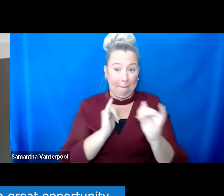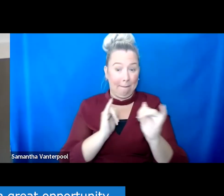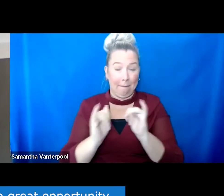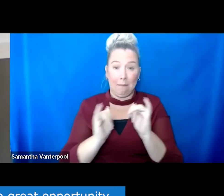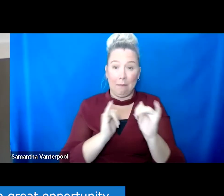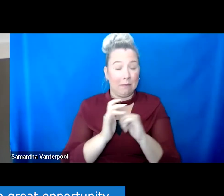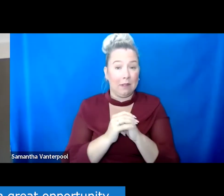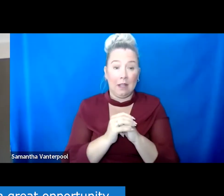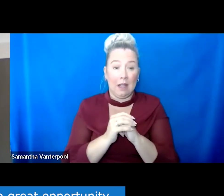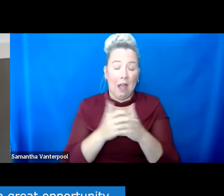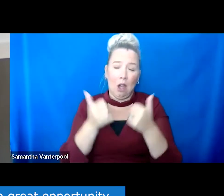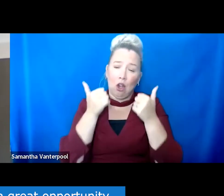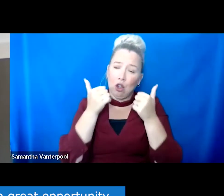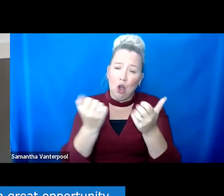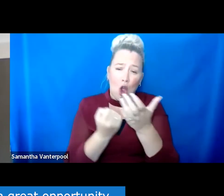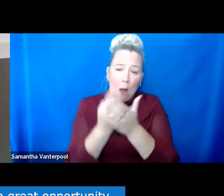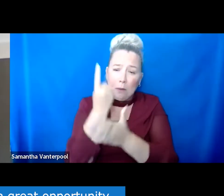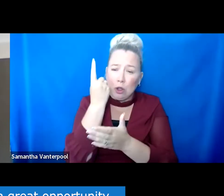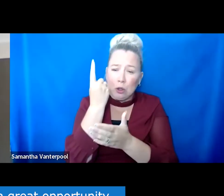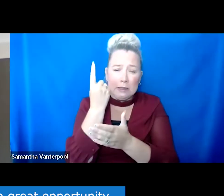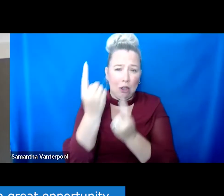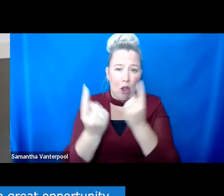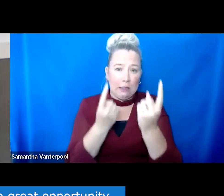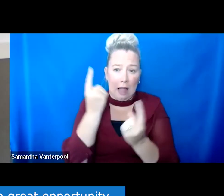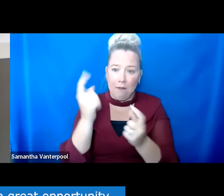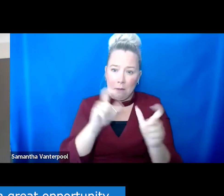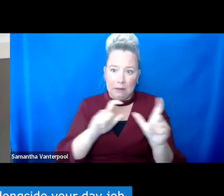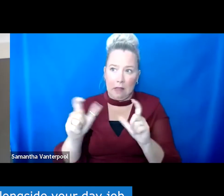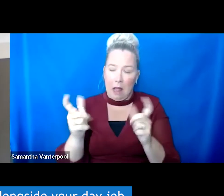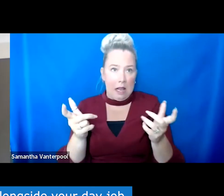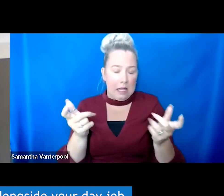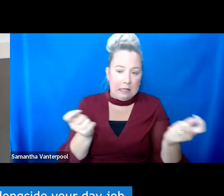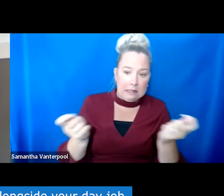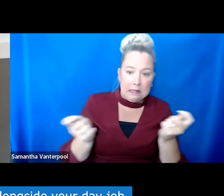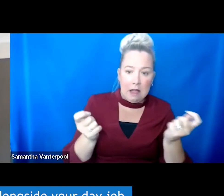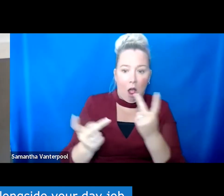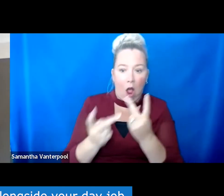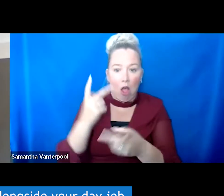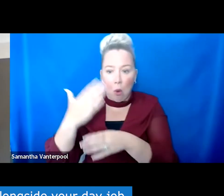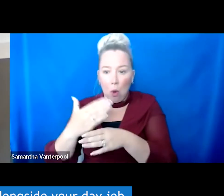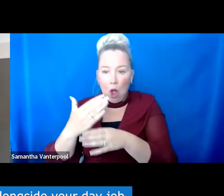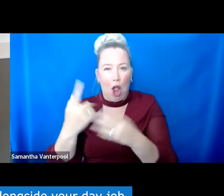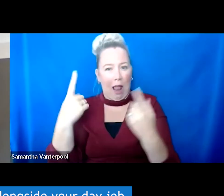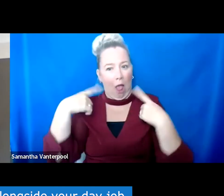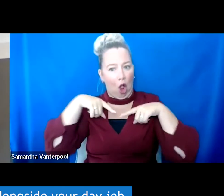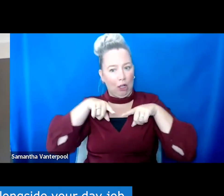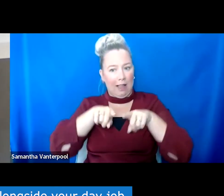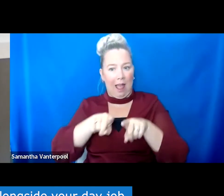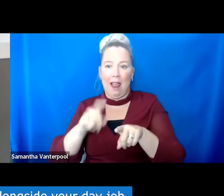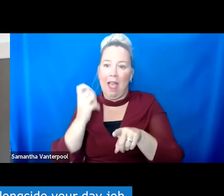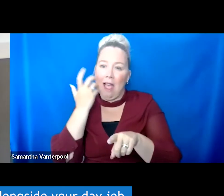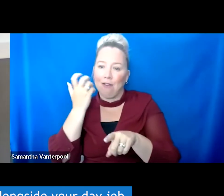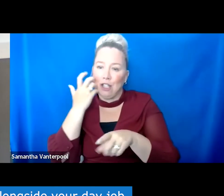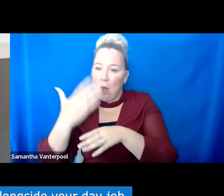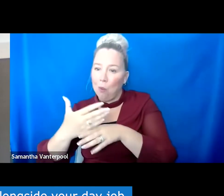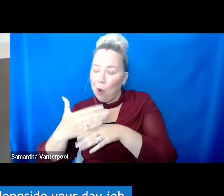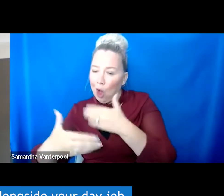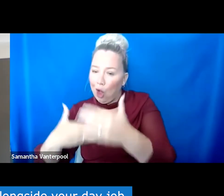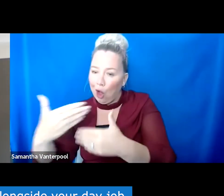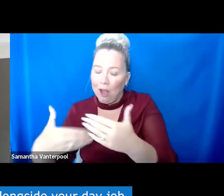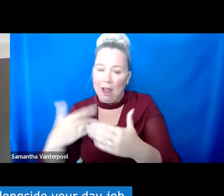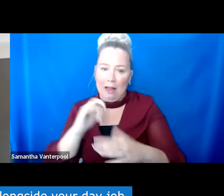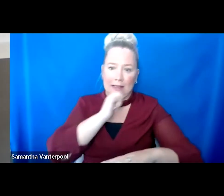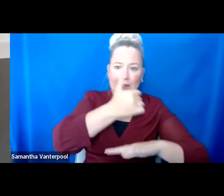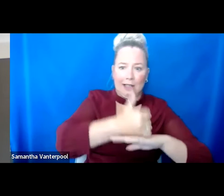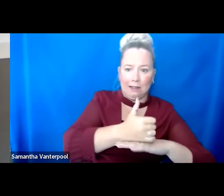is a great opportunity, but you're also managing lots of other work. You're doing this alongside your day job, but you still want to do